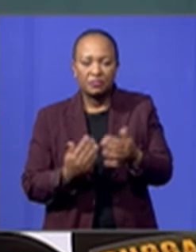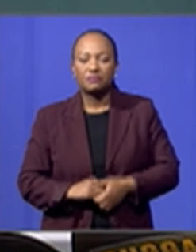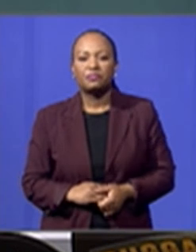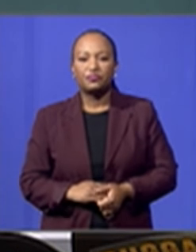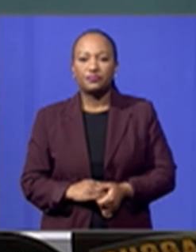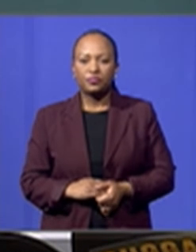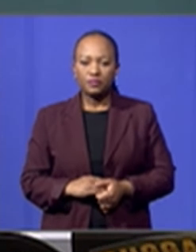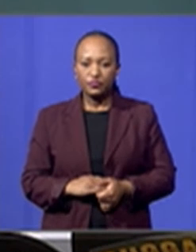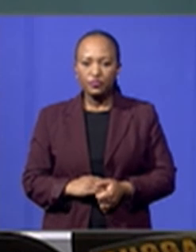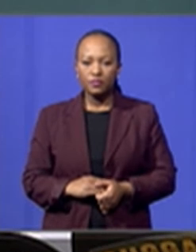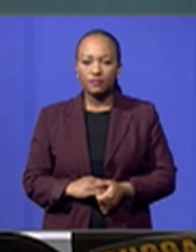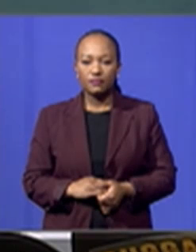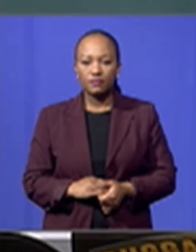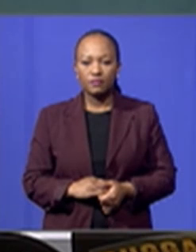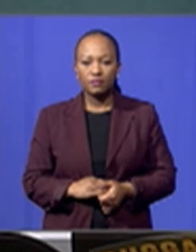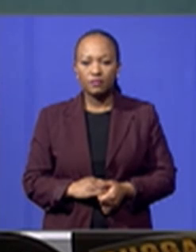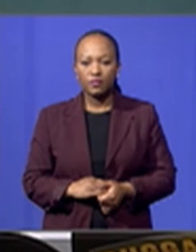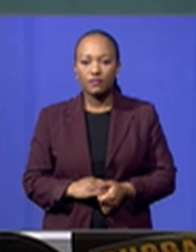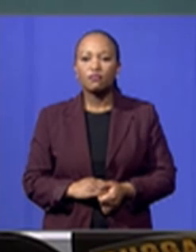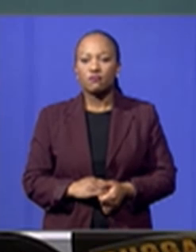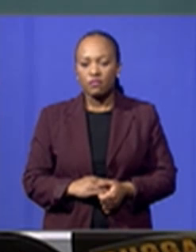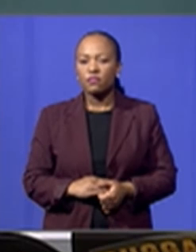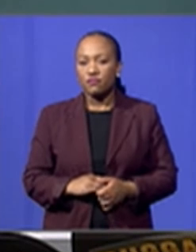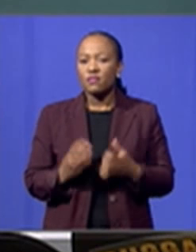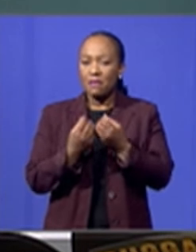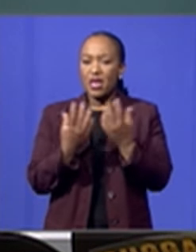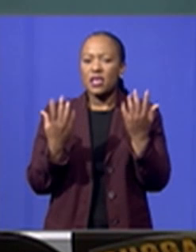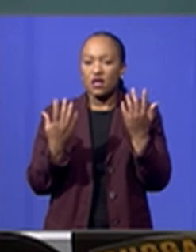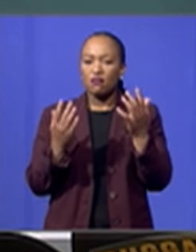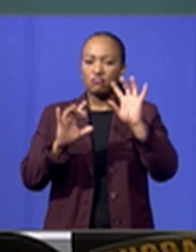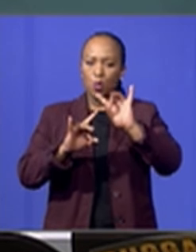There were a number of that type of clear actions, and we just want to make sure that